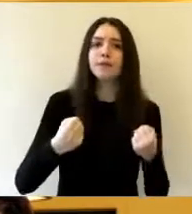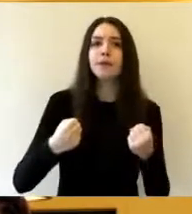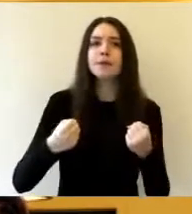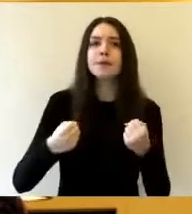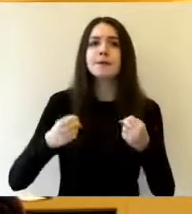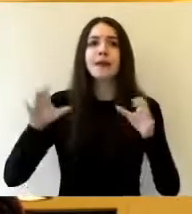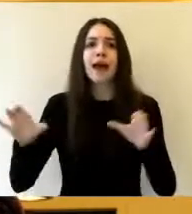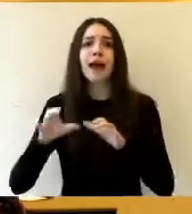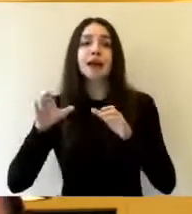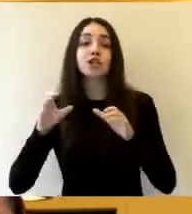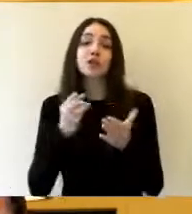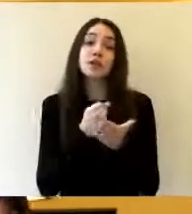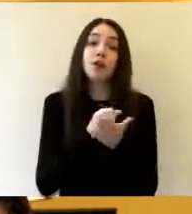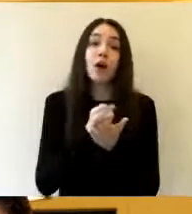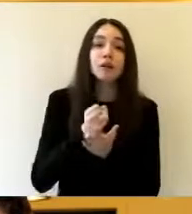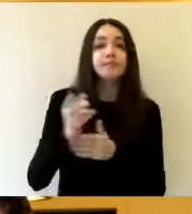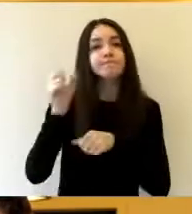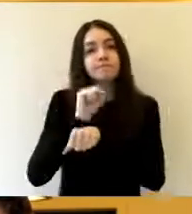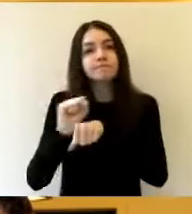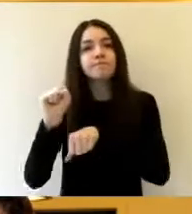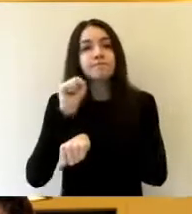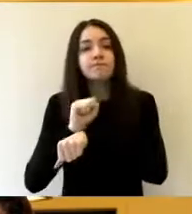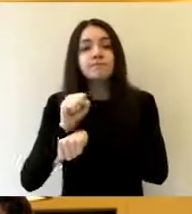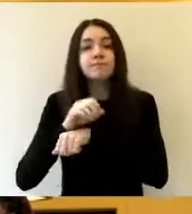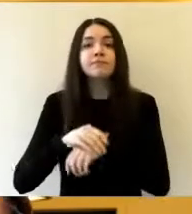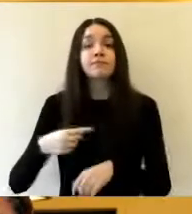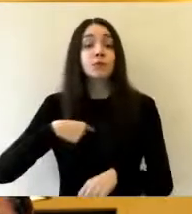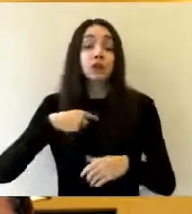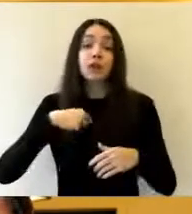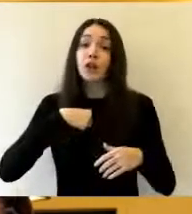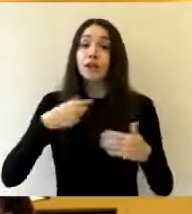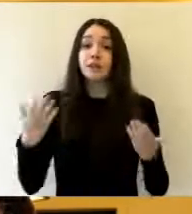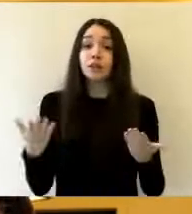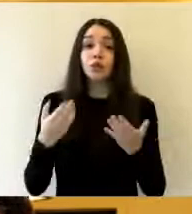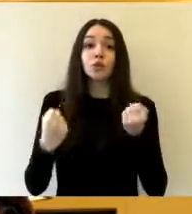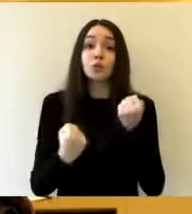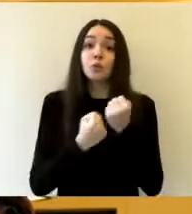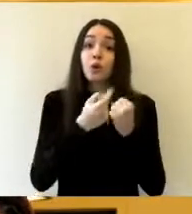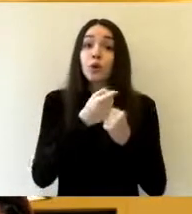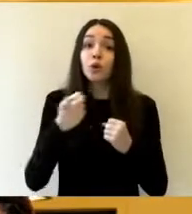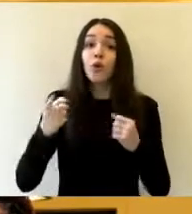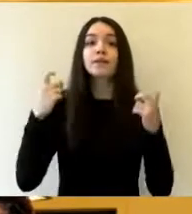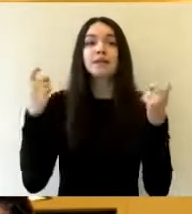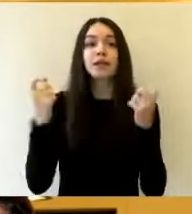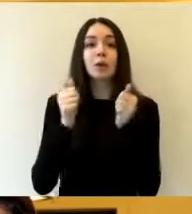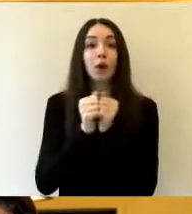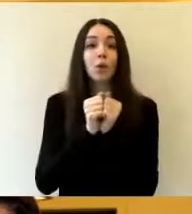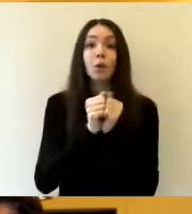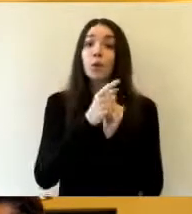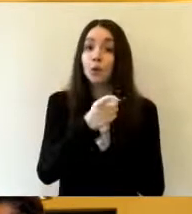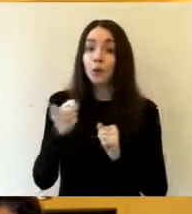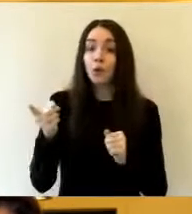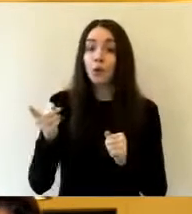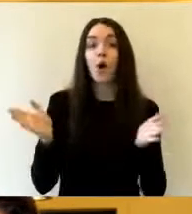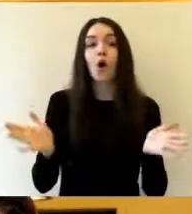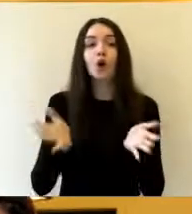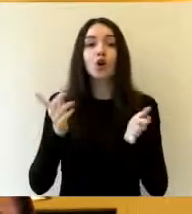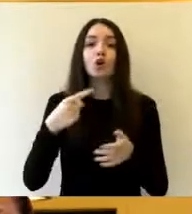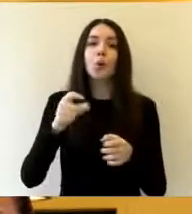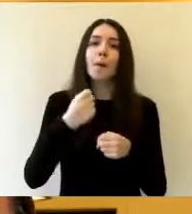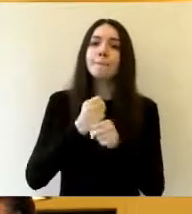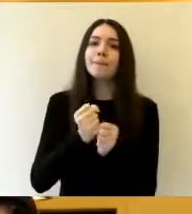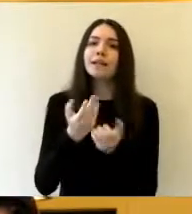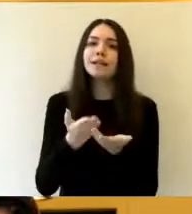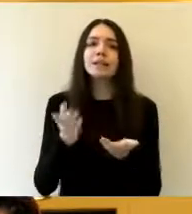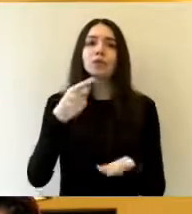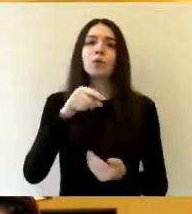action, honesty and hard work. We are here to support you, celebrate with you, and encourage you to make the things